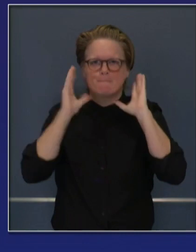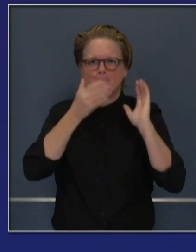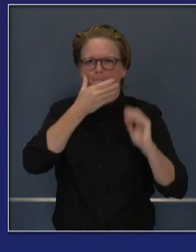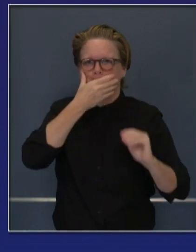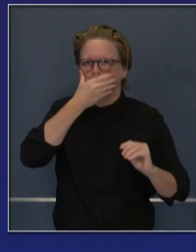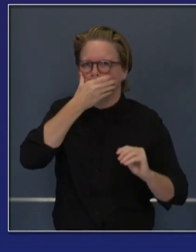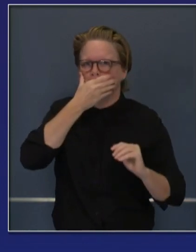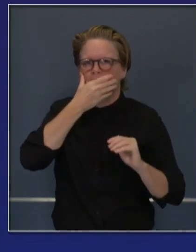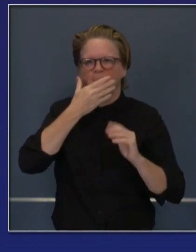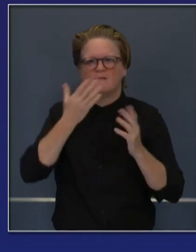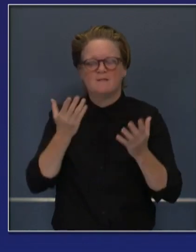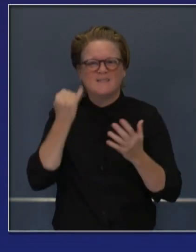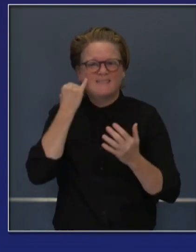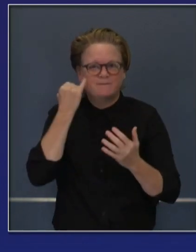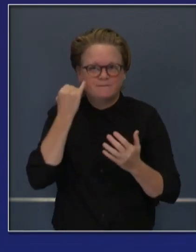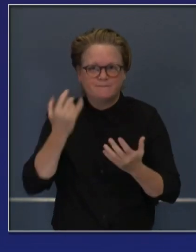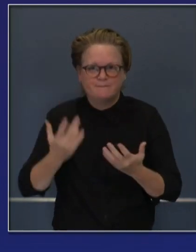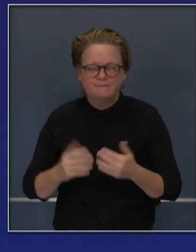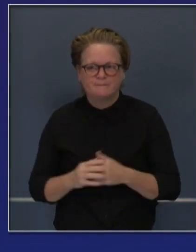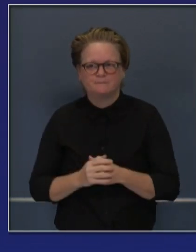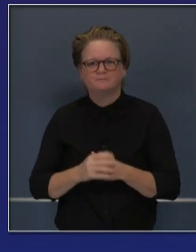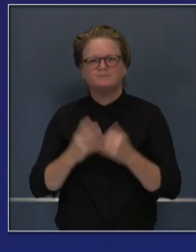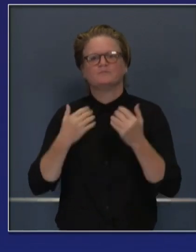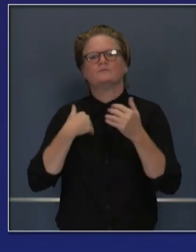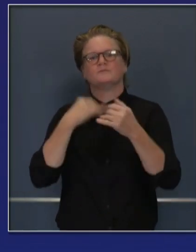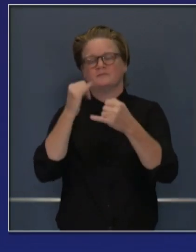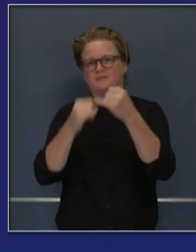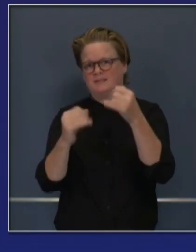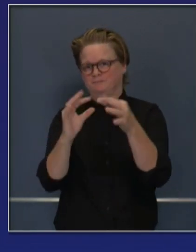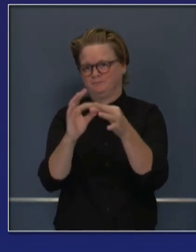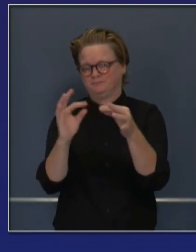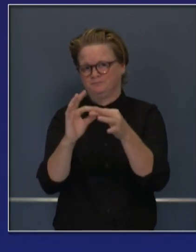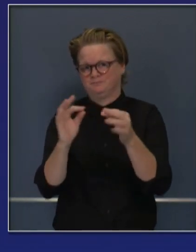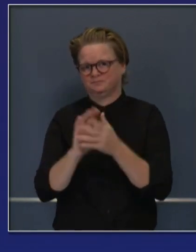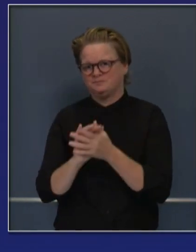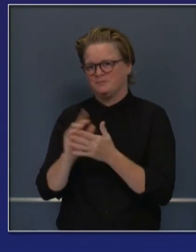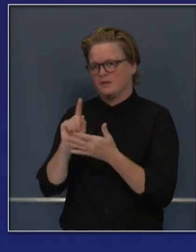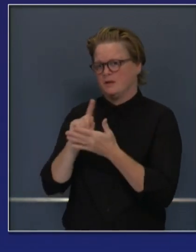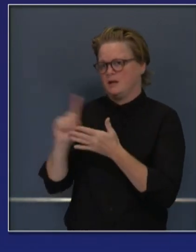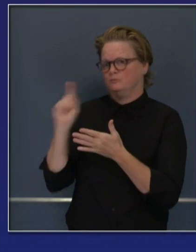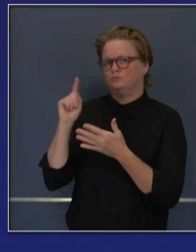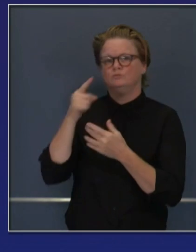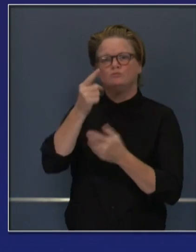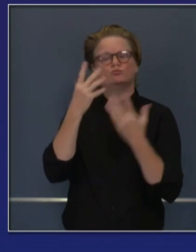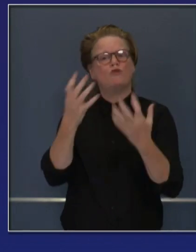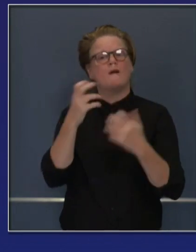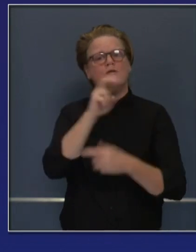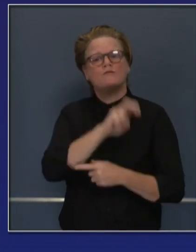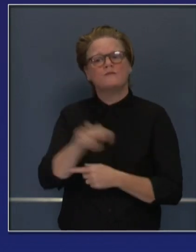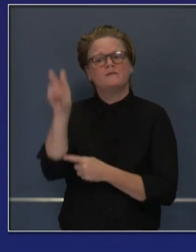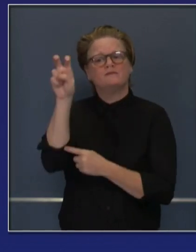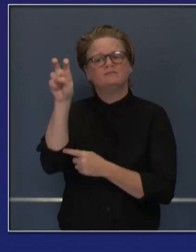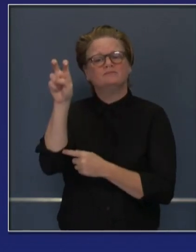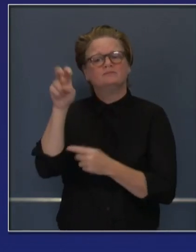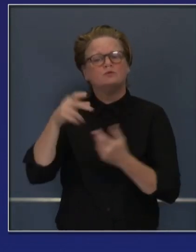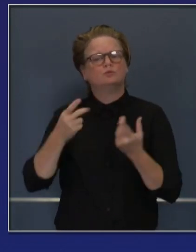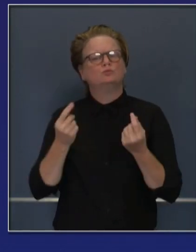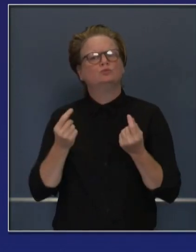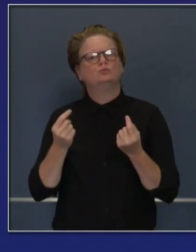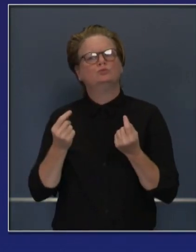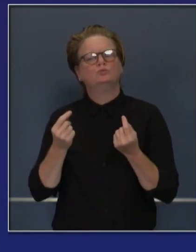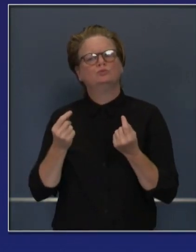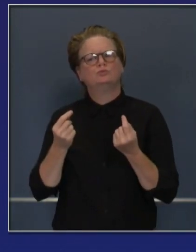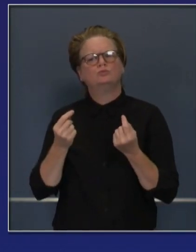The last thing I wanted to underscore was last week we talked about a travel advisory. We, along with our neighbors to the north, Oregon